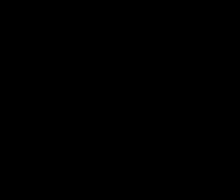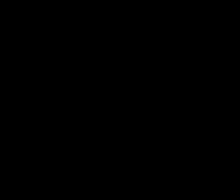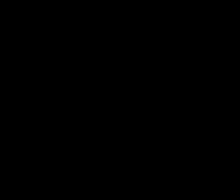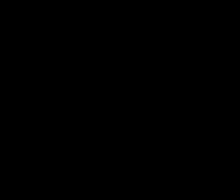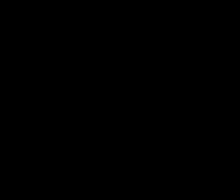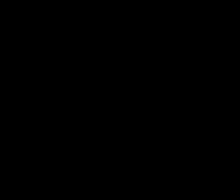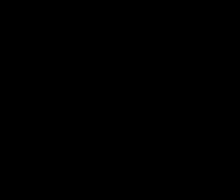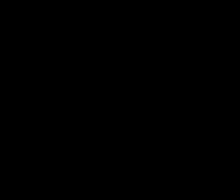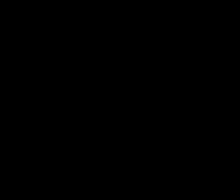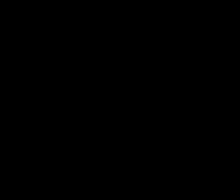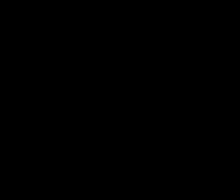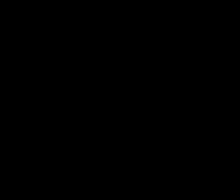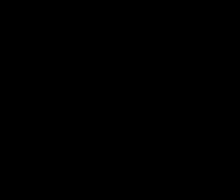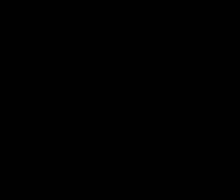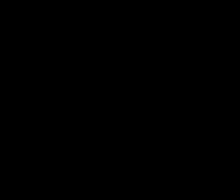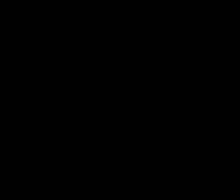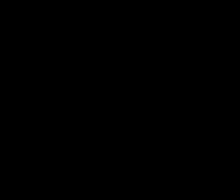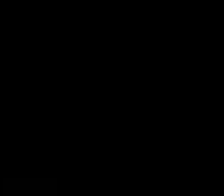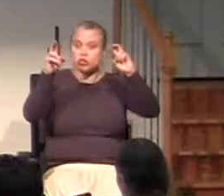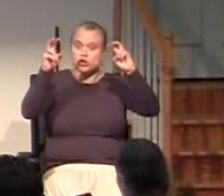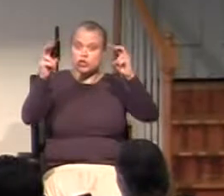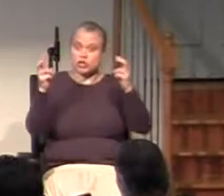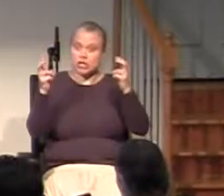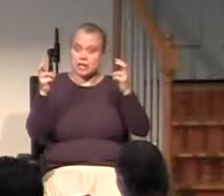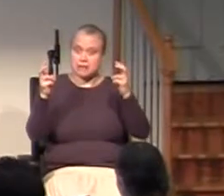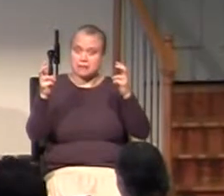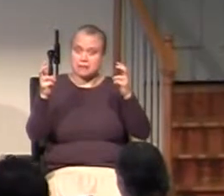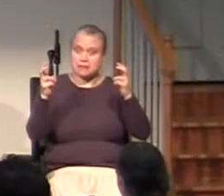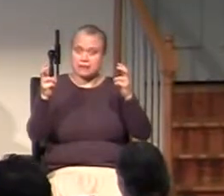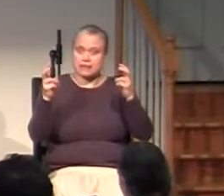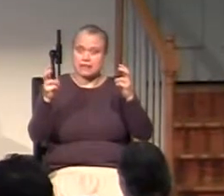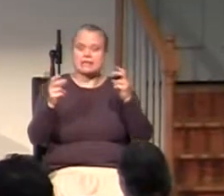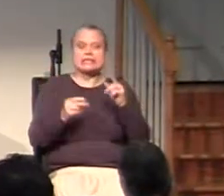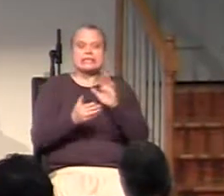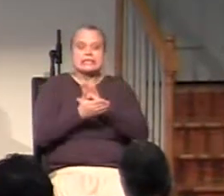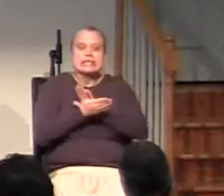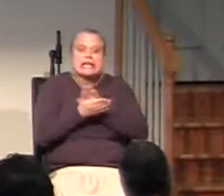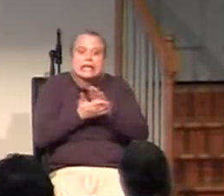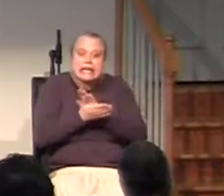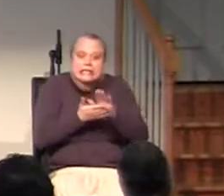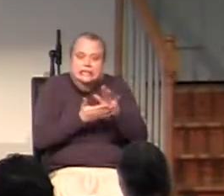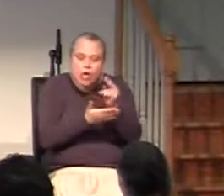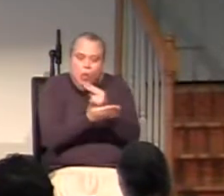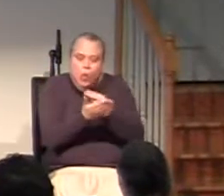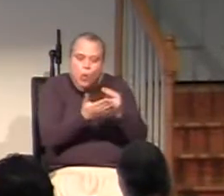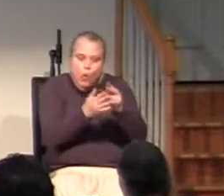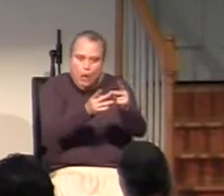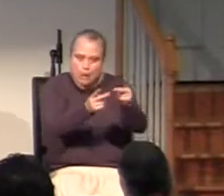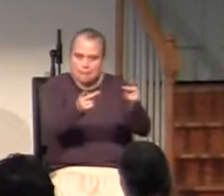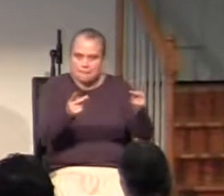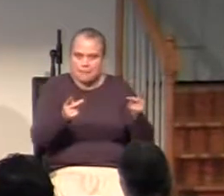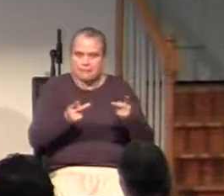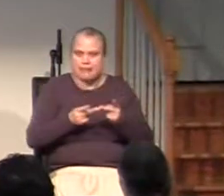The topic is, of course, the cleansing of the sanctuary. And